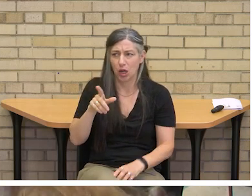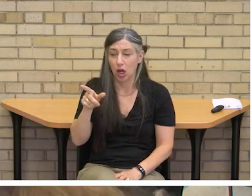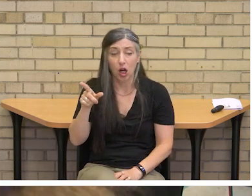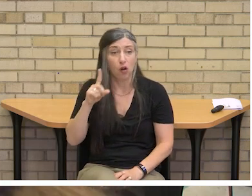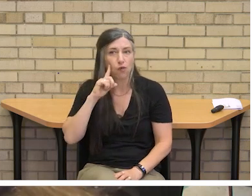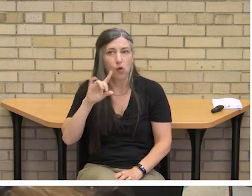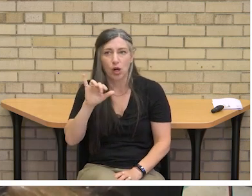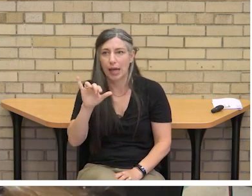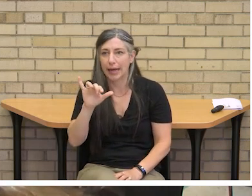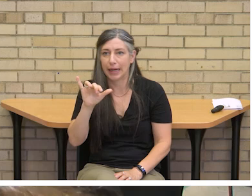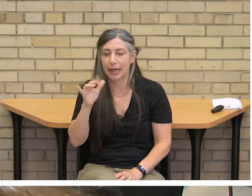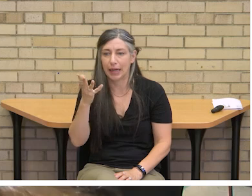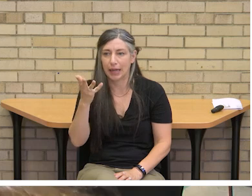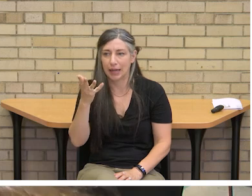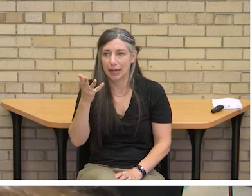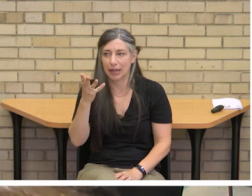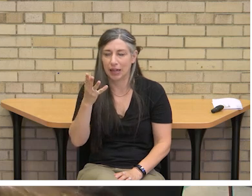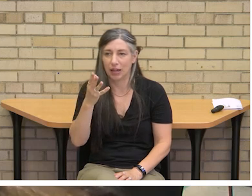for like materials?